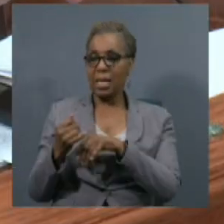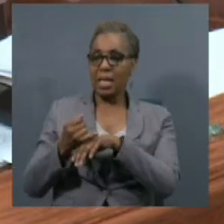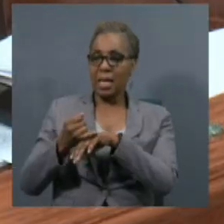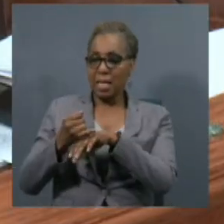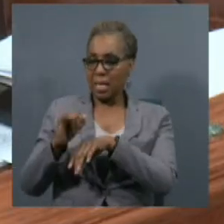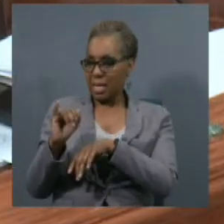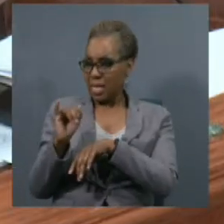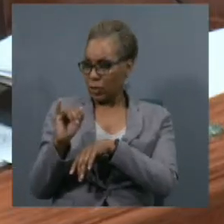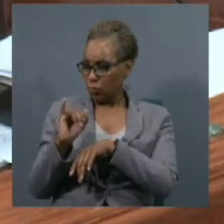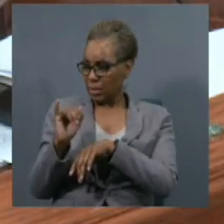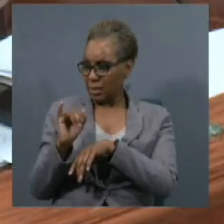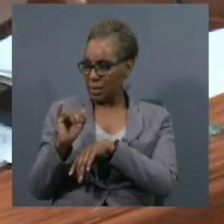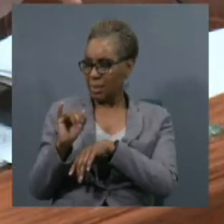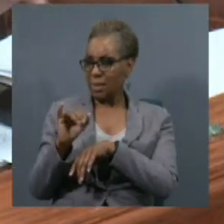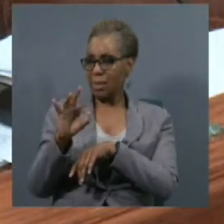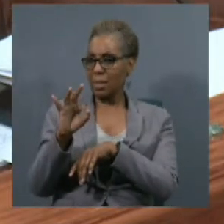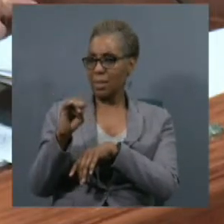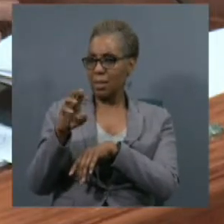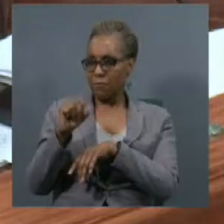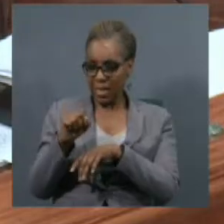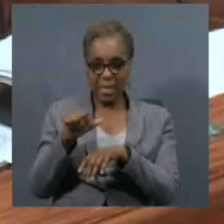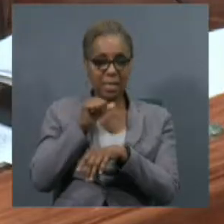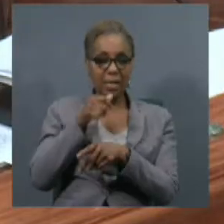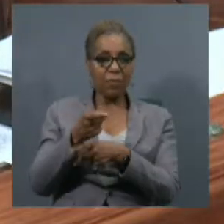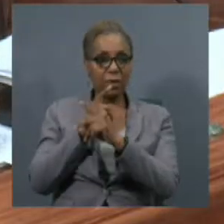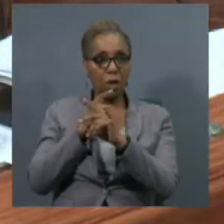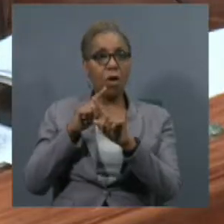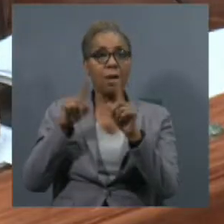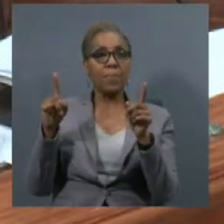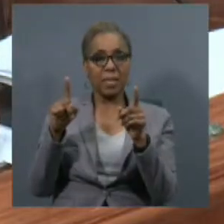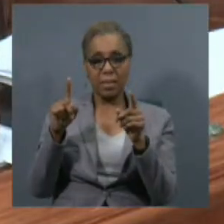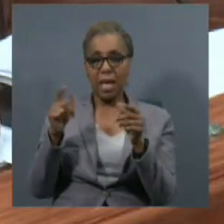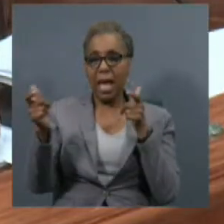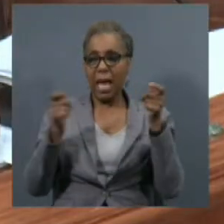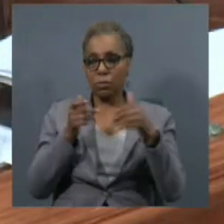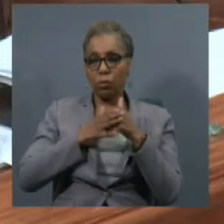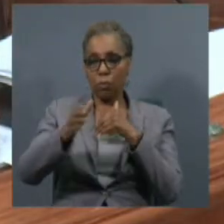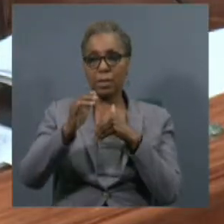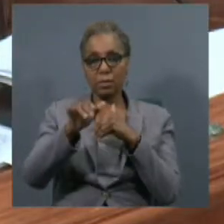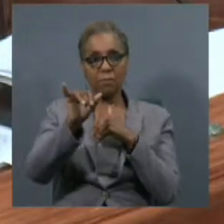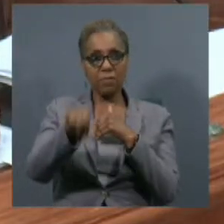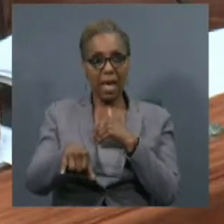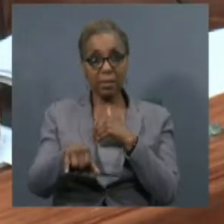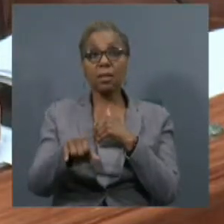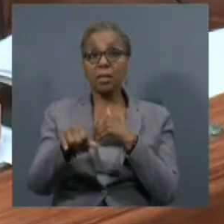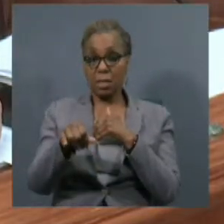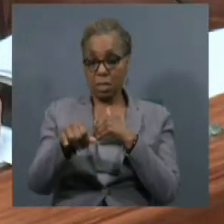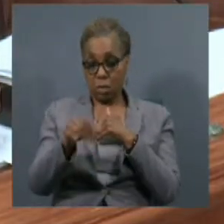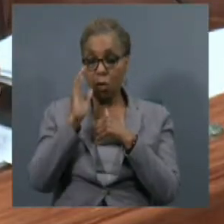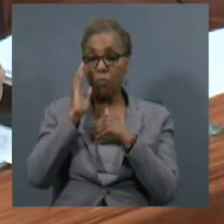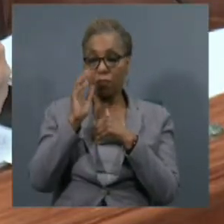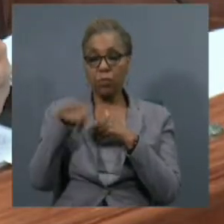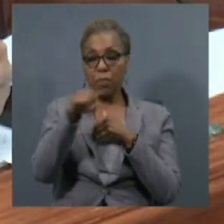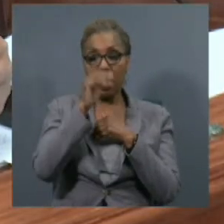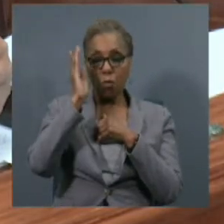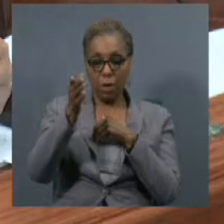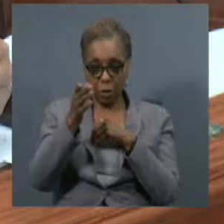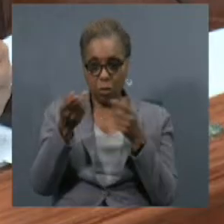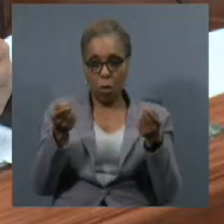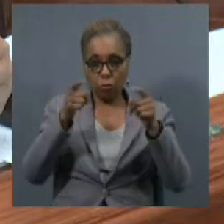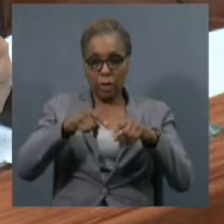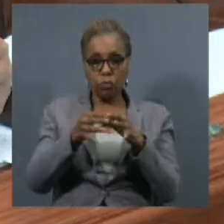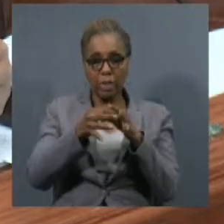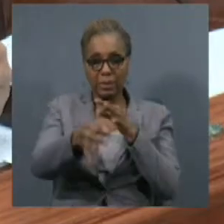to date on the loan, not the principal, but it would take care of the rest of that, would get them to agree to an extension.